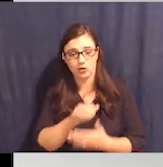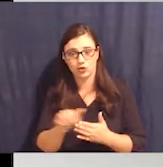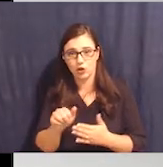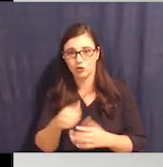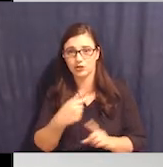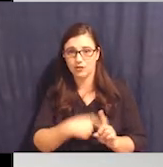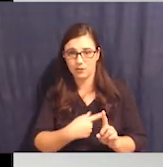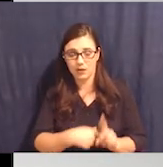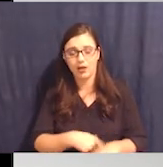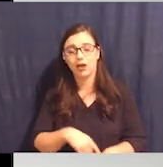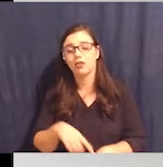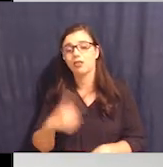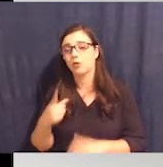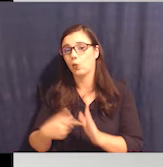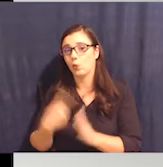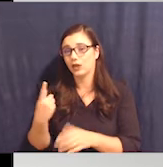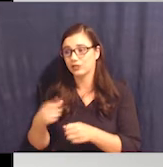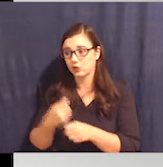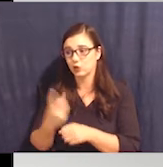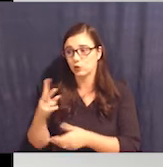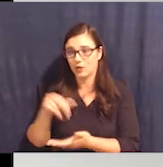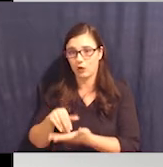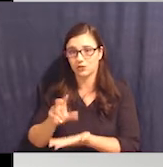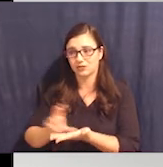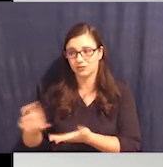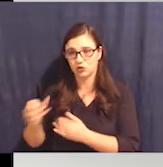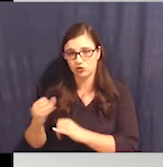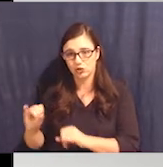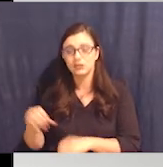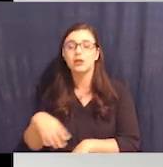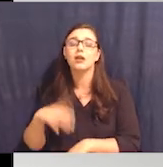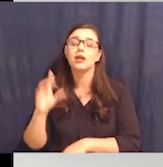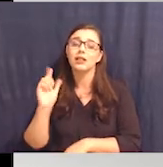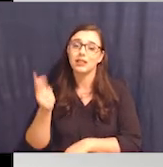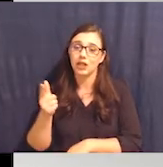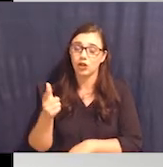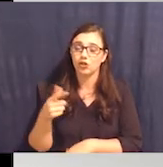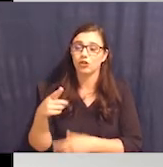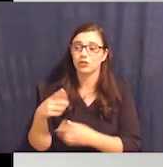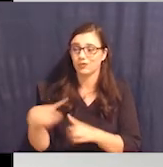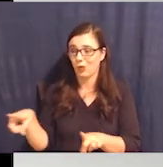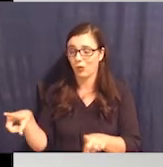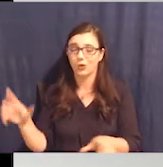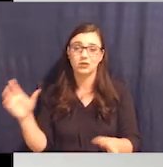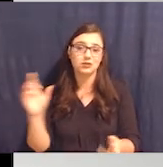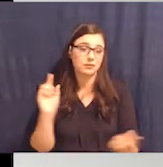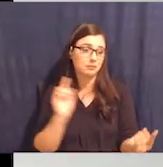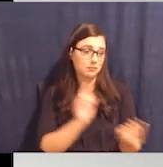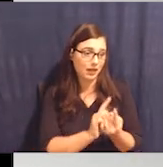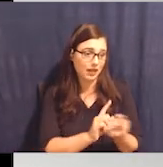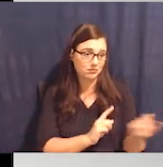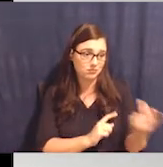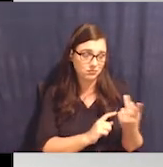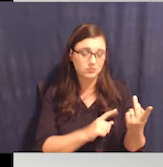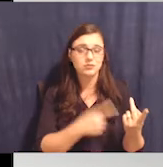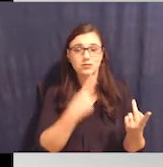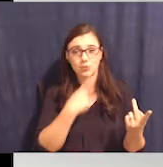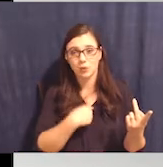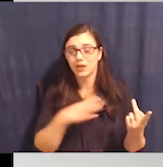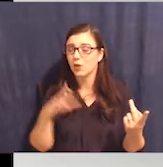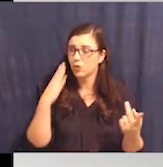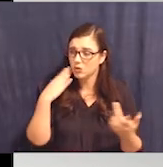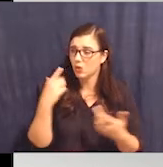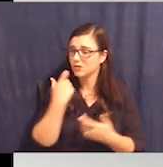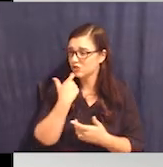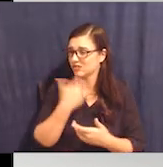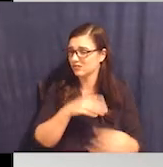month, once a year, $2,000 to the insurance company. Then they got divorced. Later on, Karen and I met. She said, you know, I